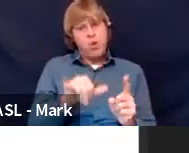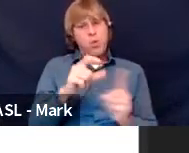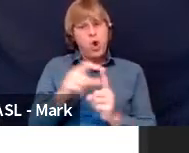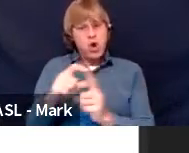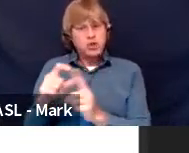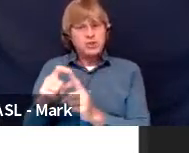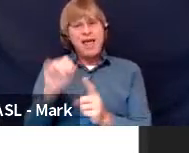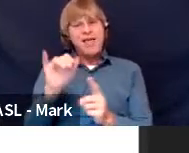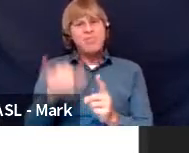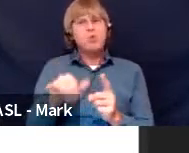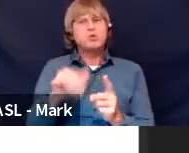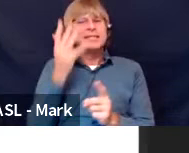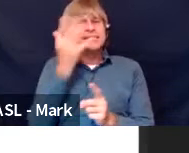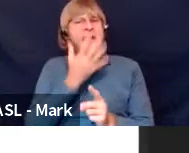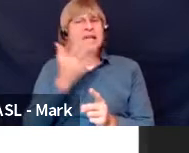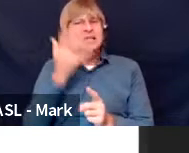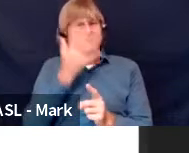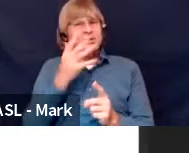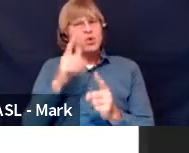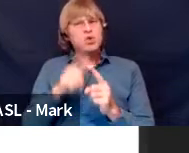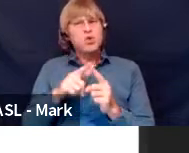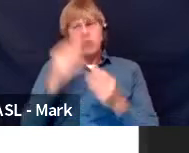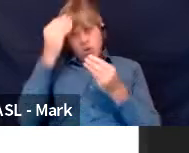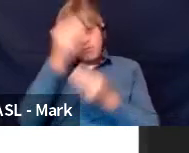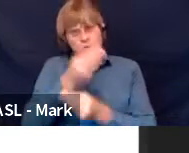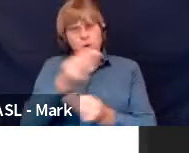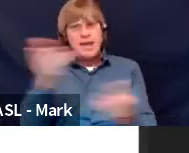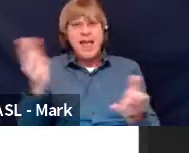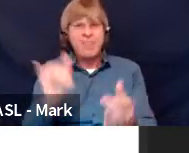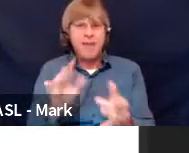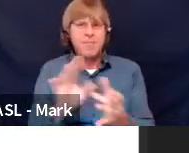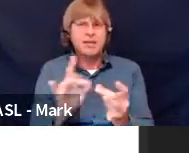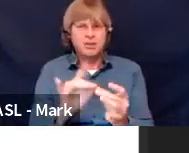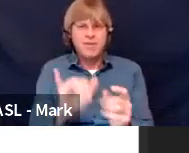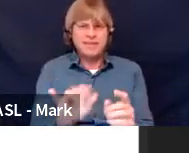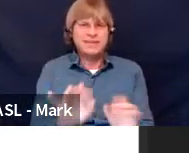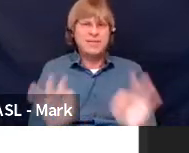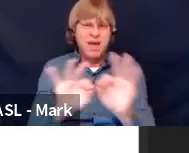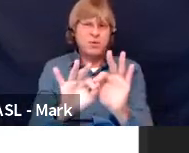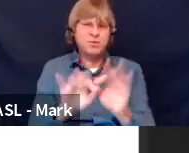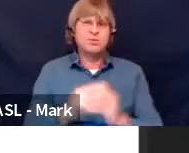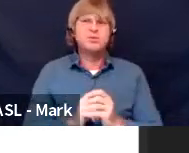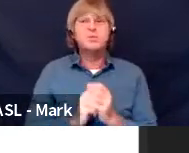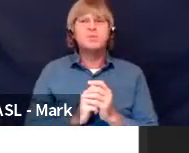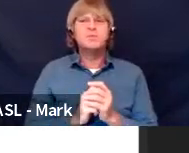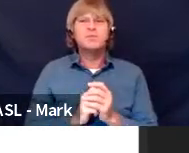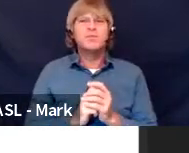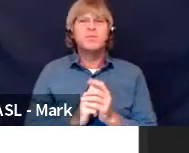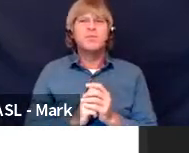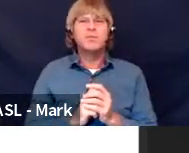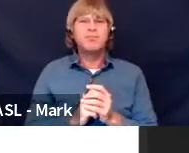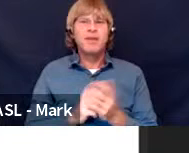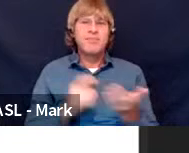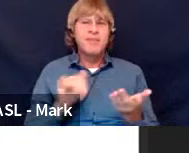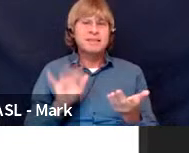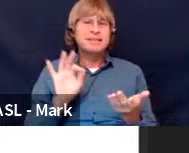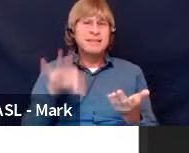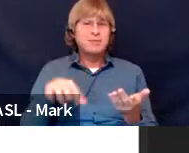words and those aesthetics to communicate the overall message. That's what it's about. So that's tip